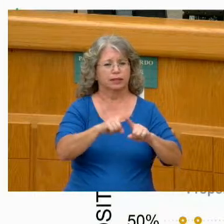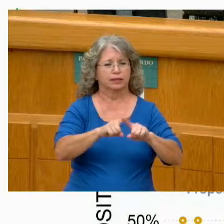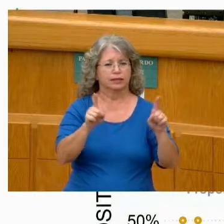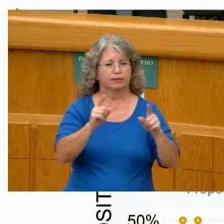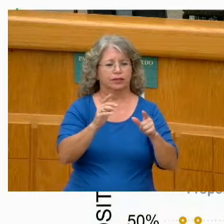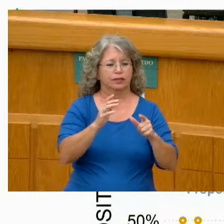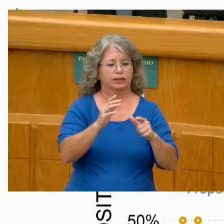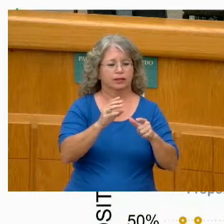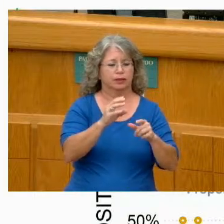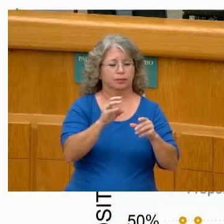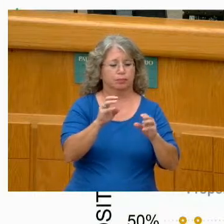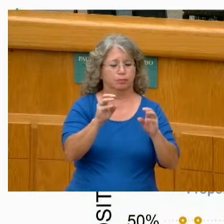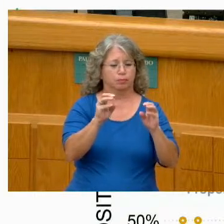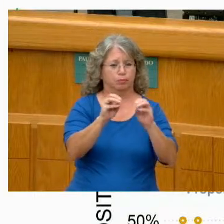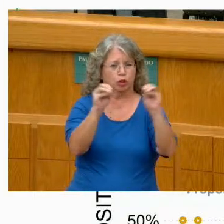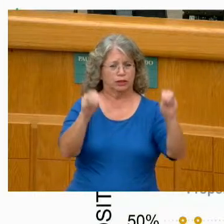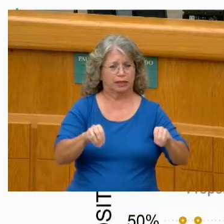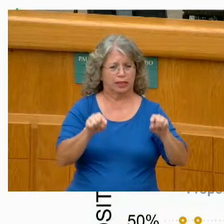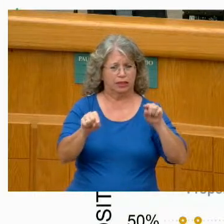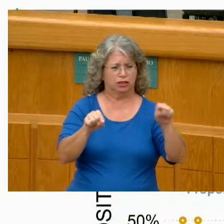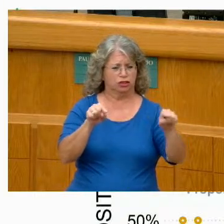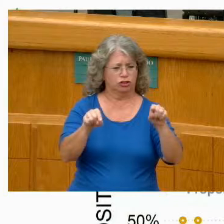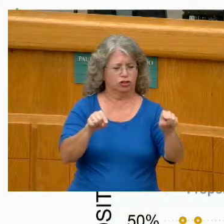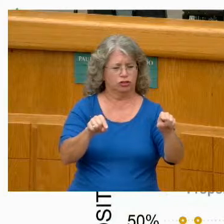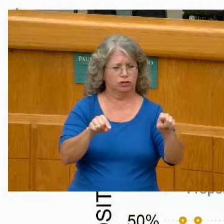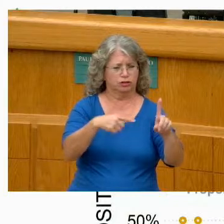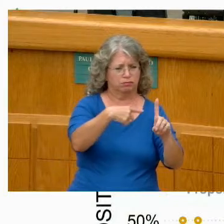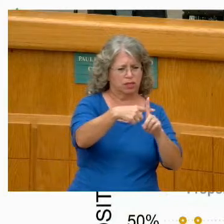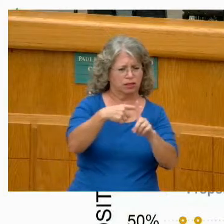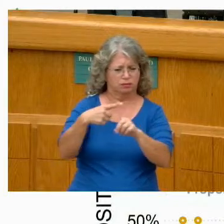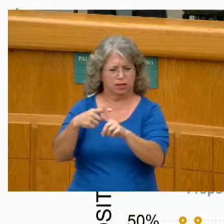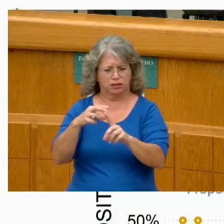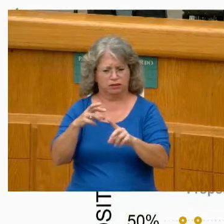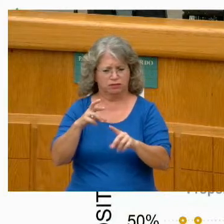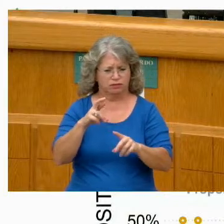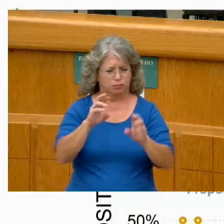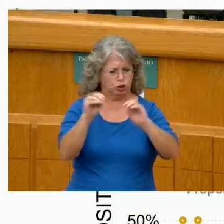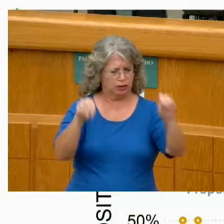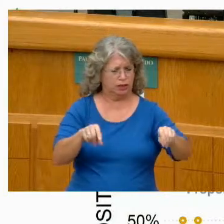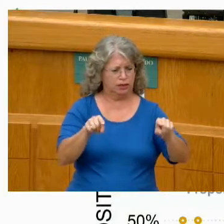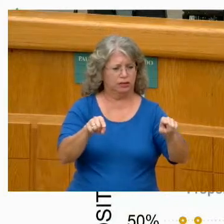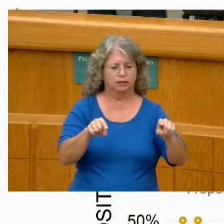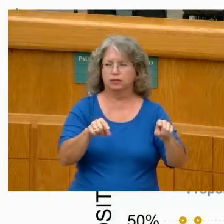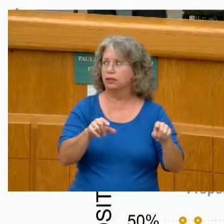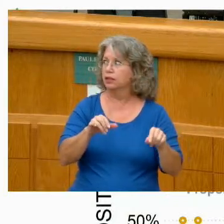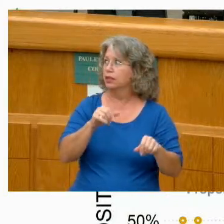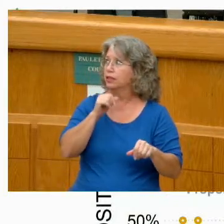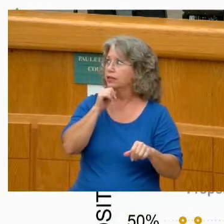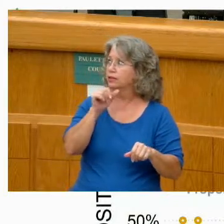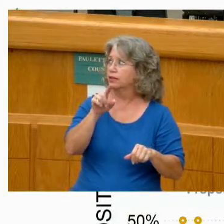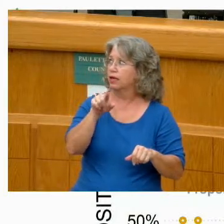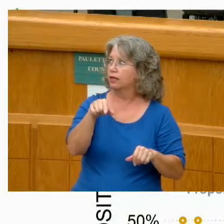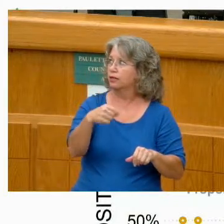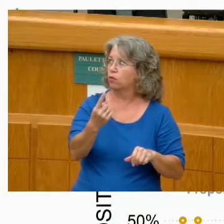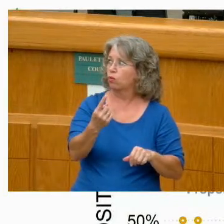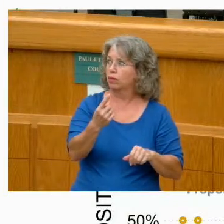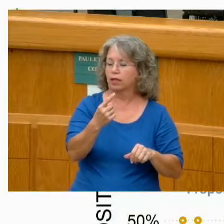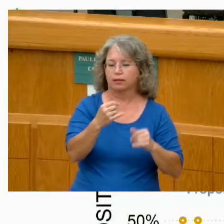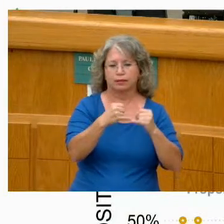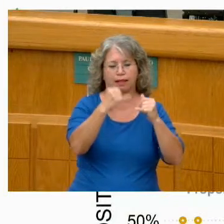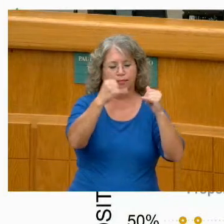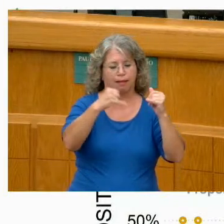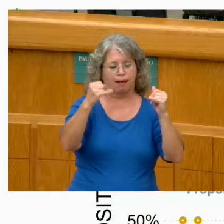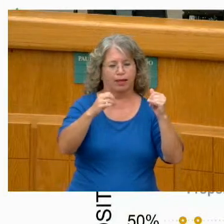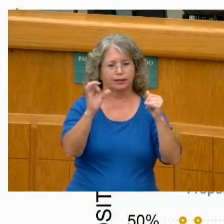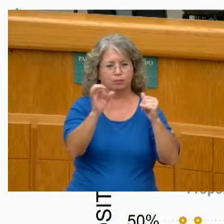the percentage of tests coming back positive is that these lines, they're not just lines and points.